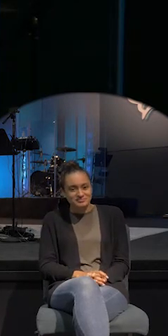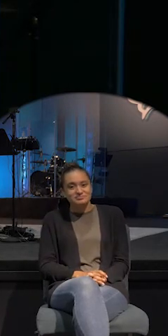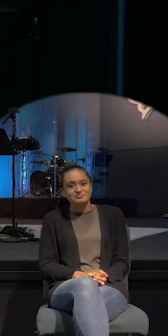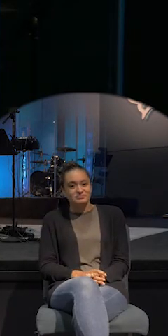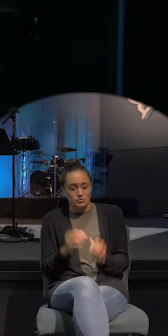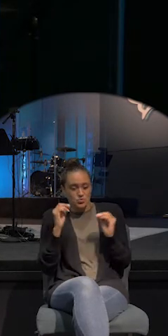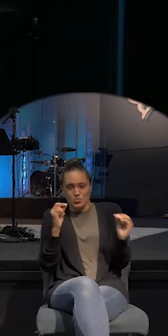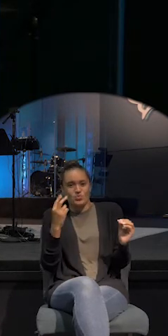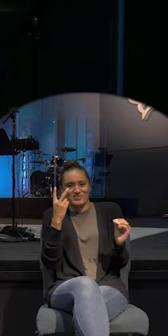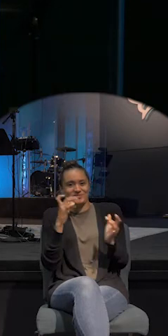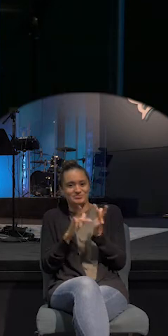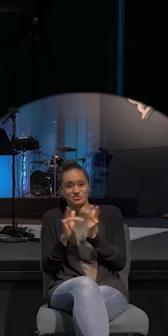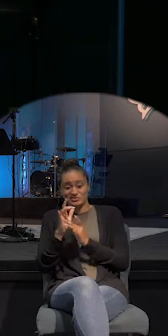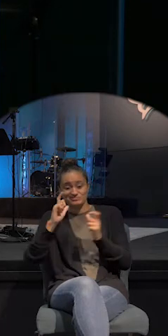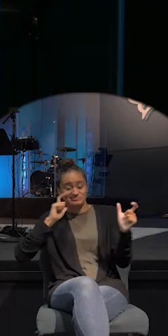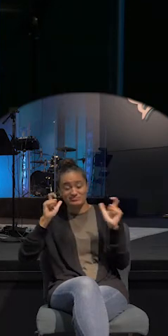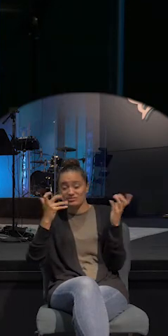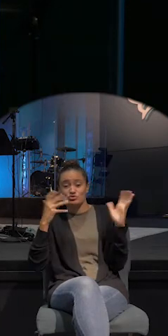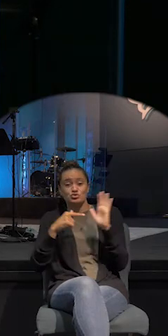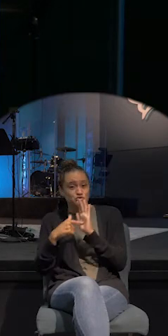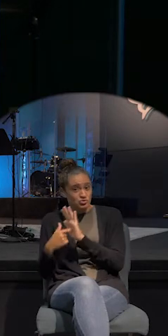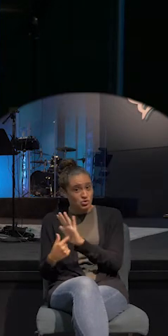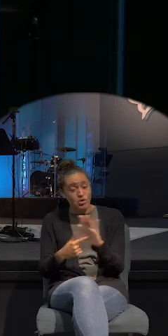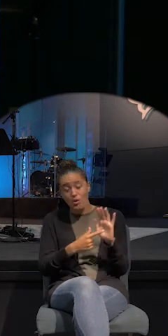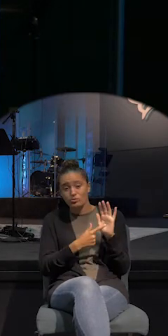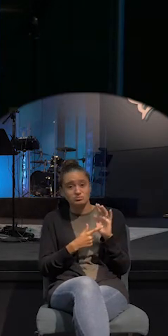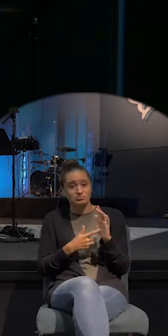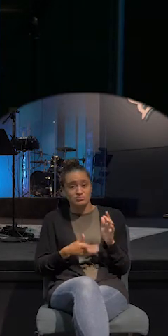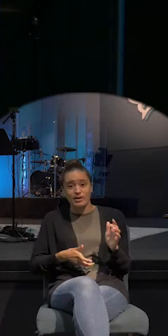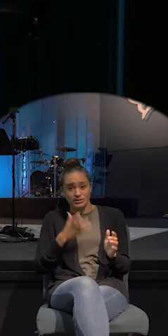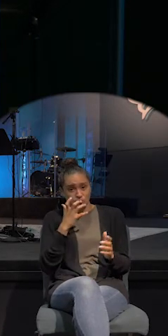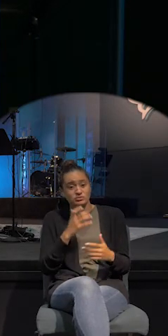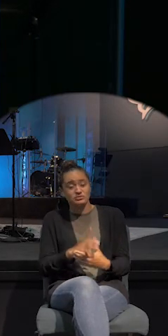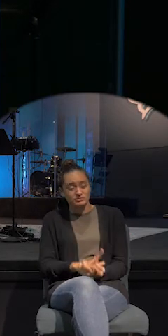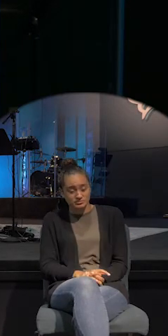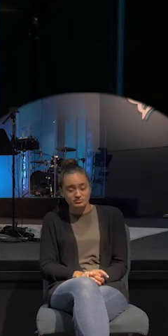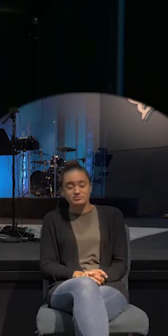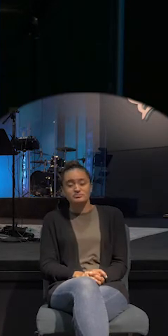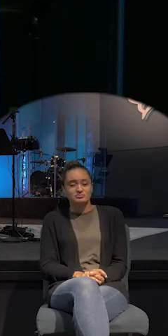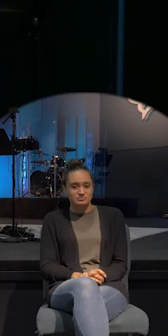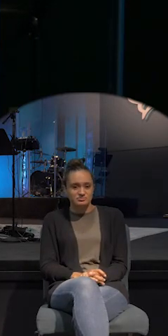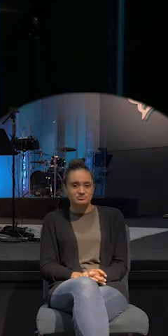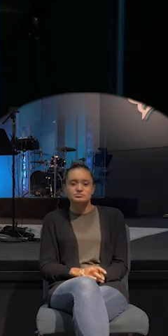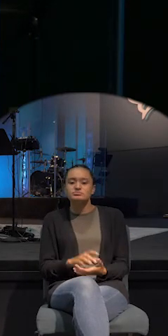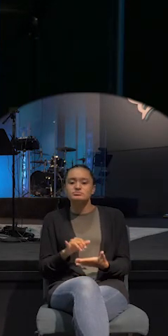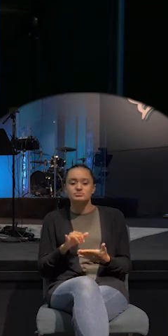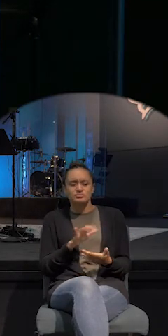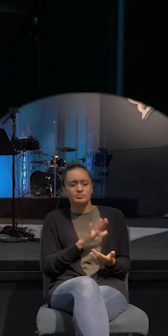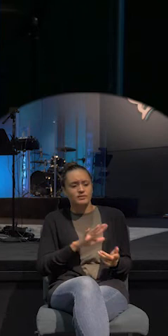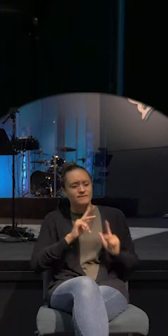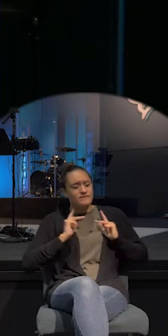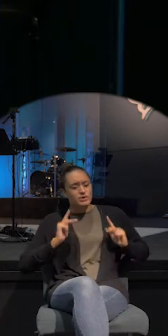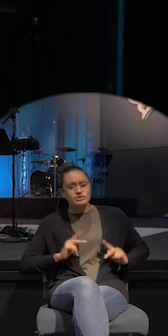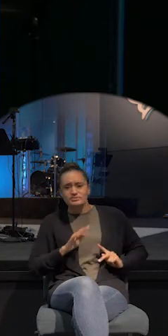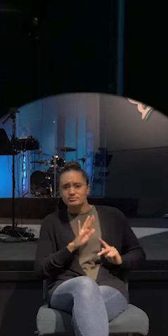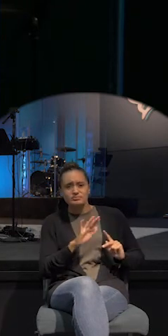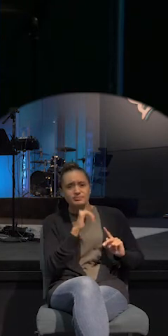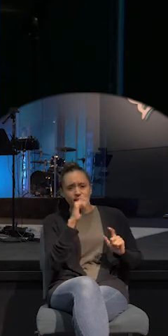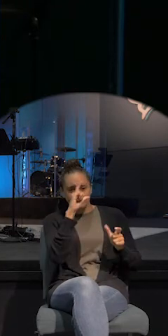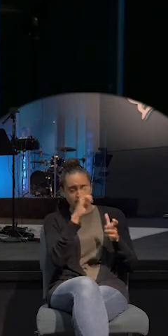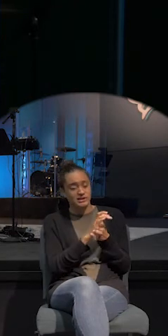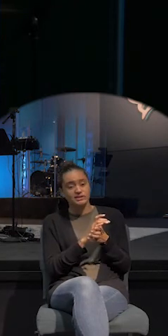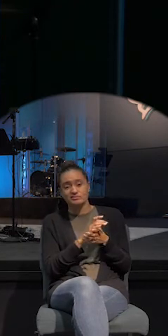no doubt that his face revealed to them that he was angry. This unbelief of the Pharisees angered